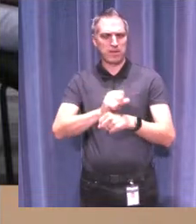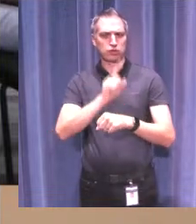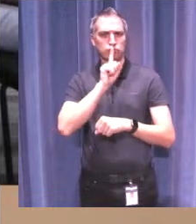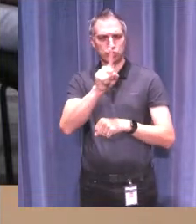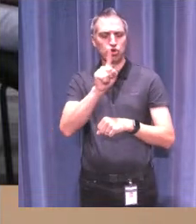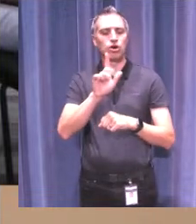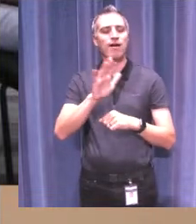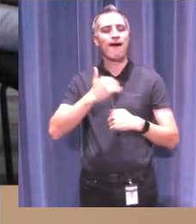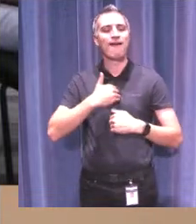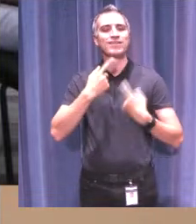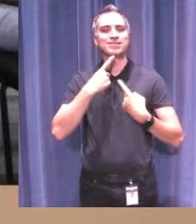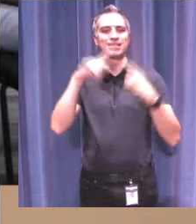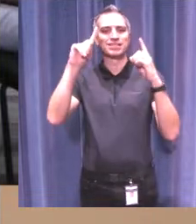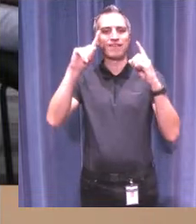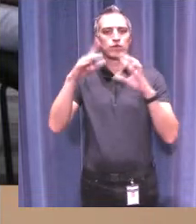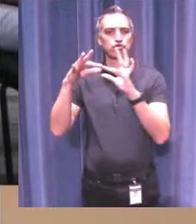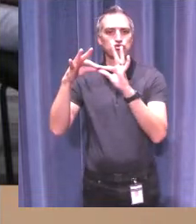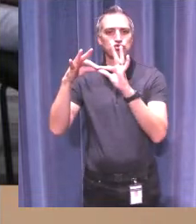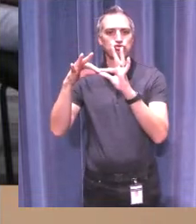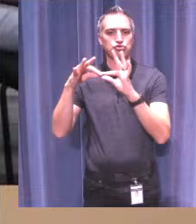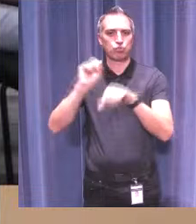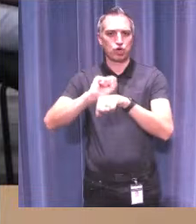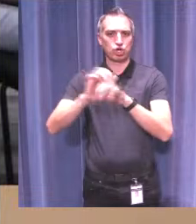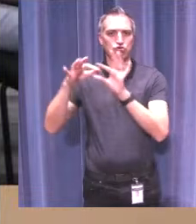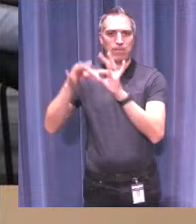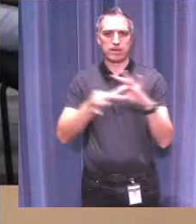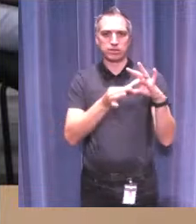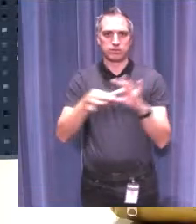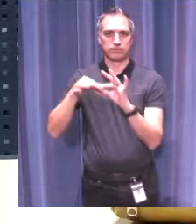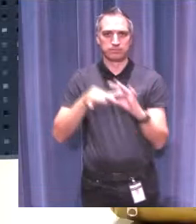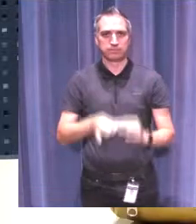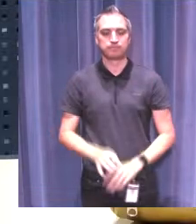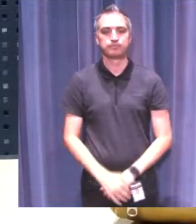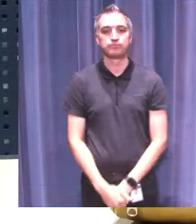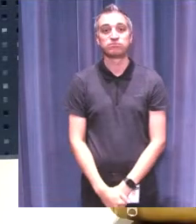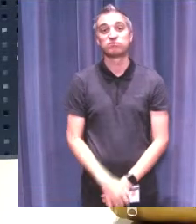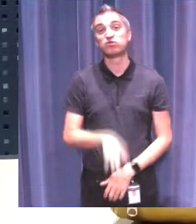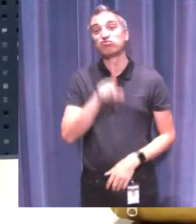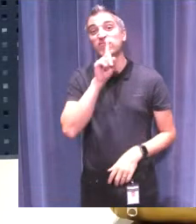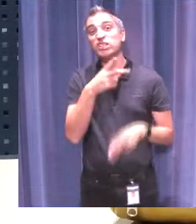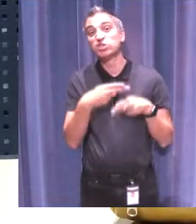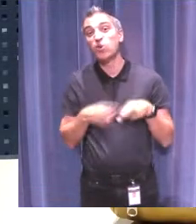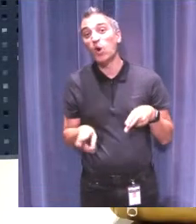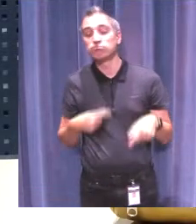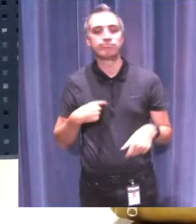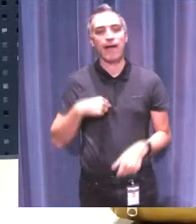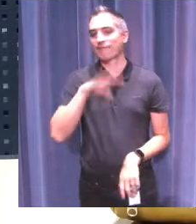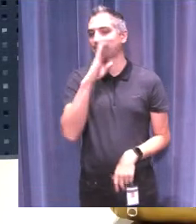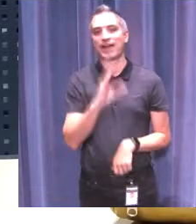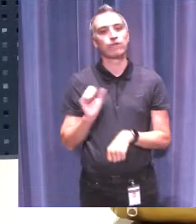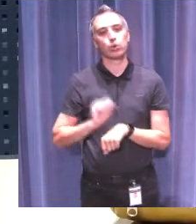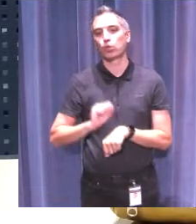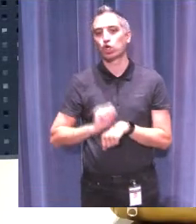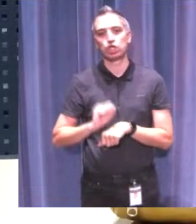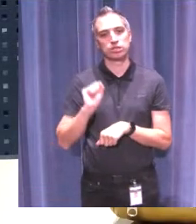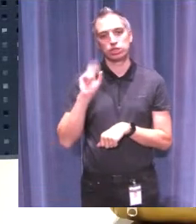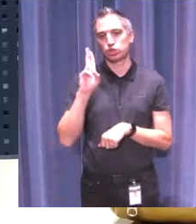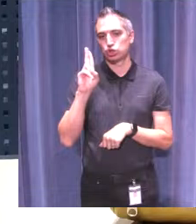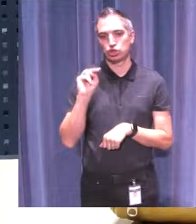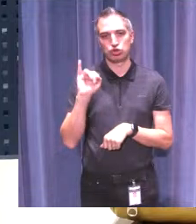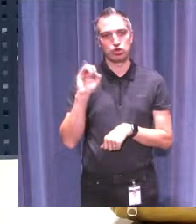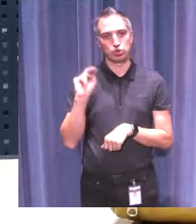working relationship. Well, that's going to be rather short for me. I have never worked in a